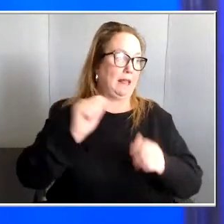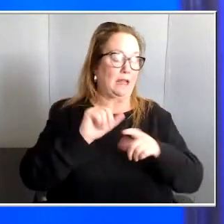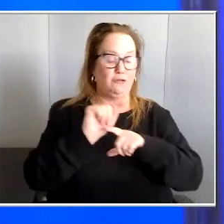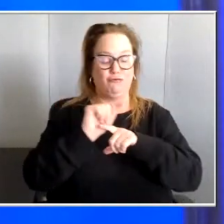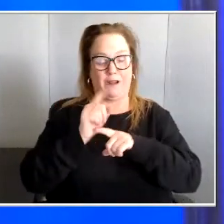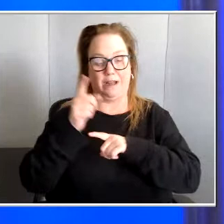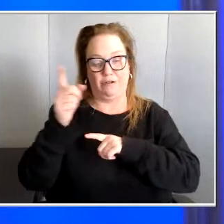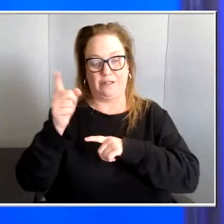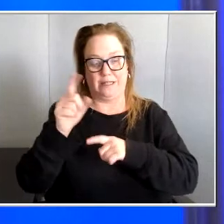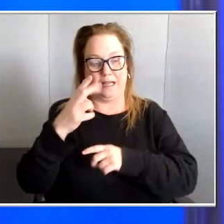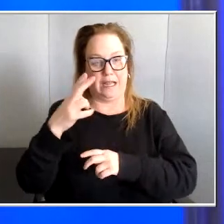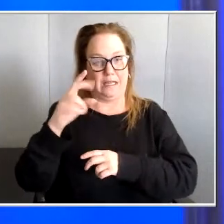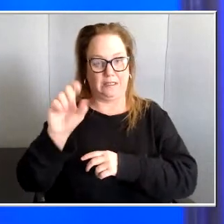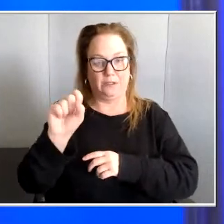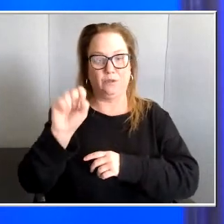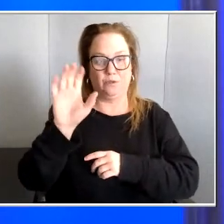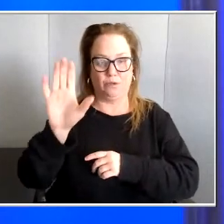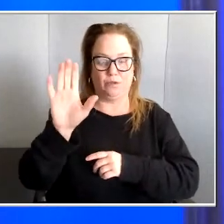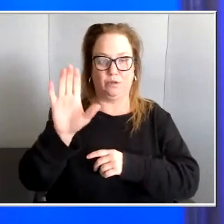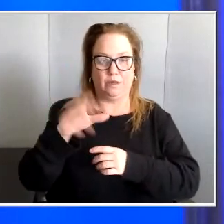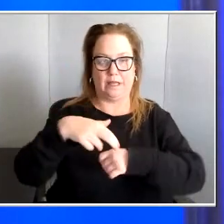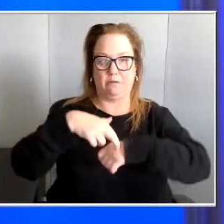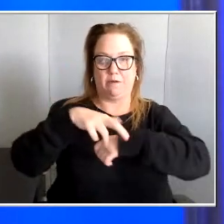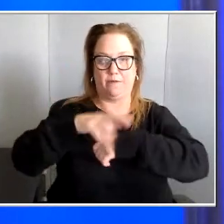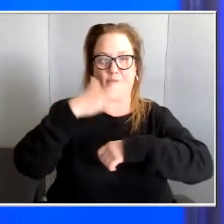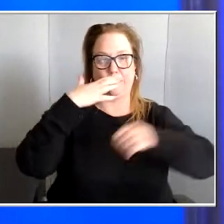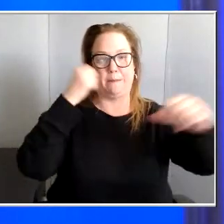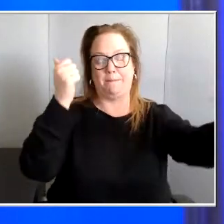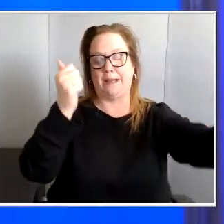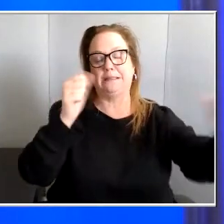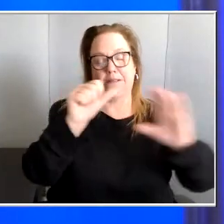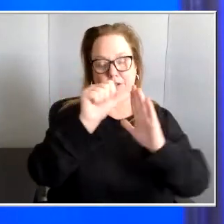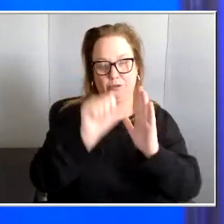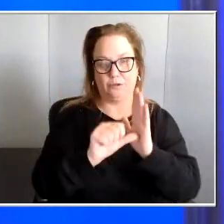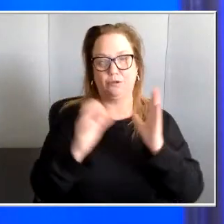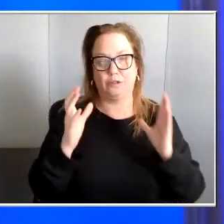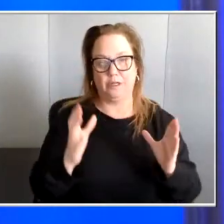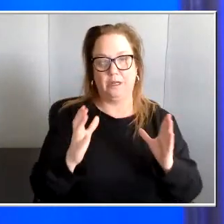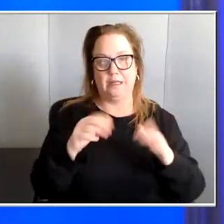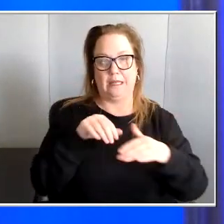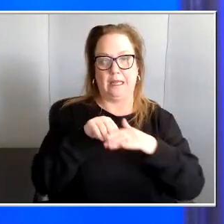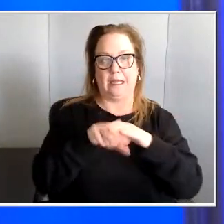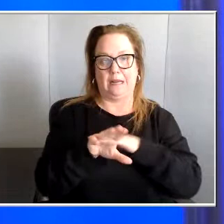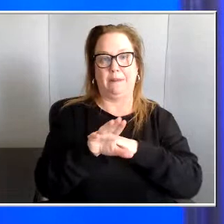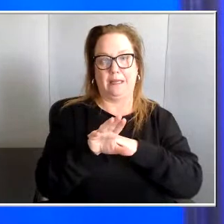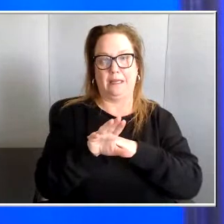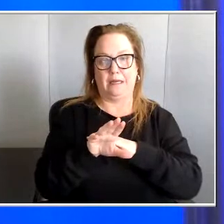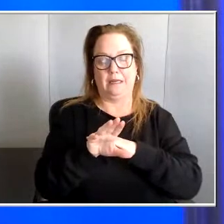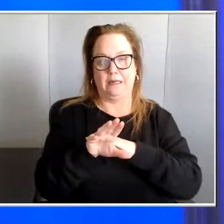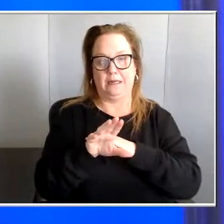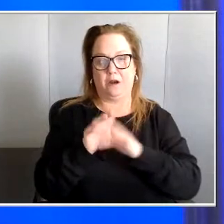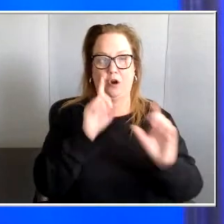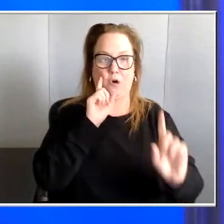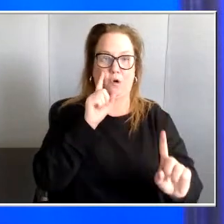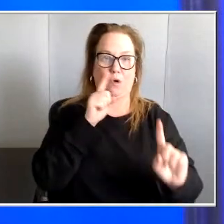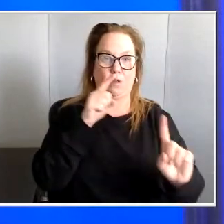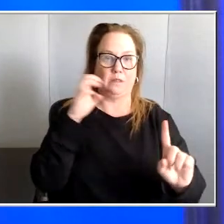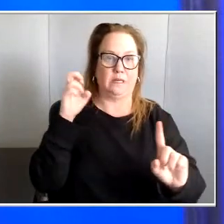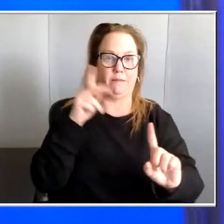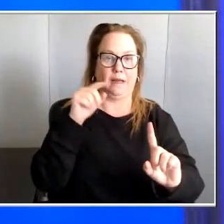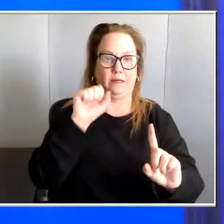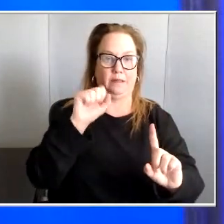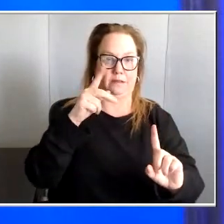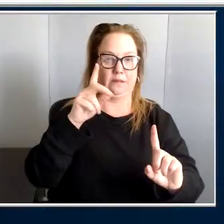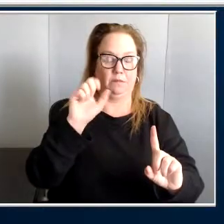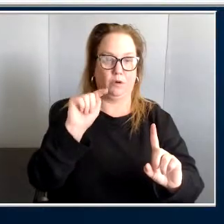schools. They refer them to our best surgeons, and then they get them into here, and our goal is to get them back into sport and get them back into